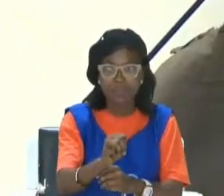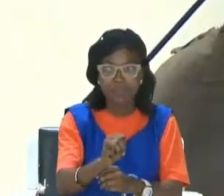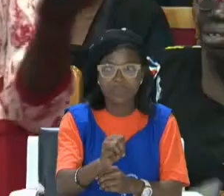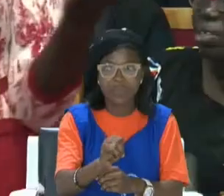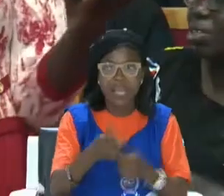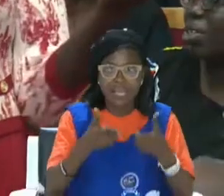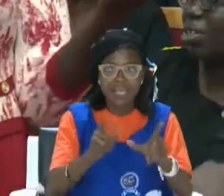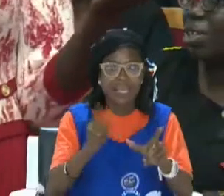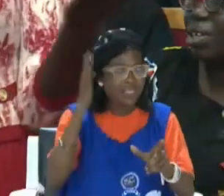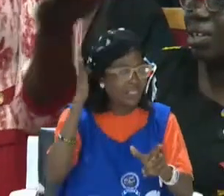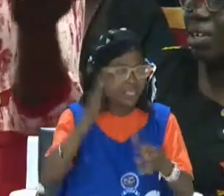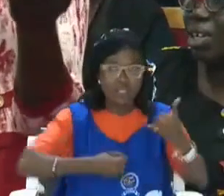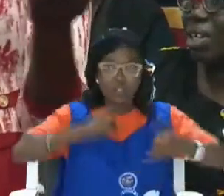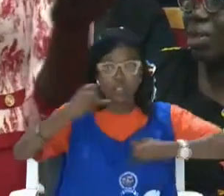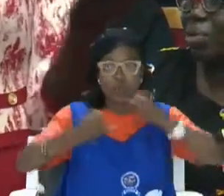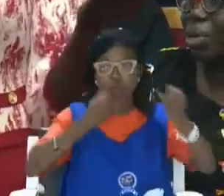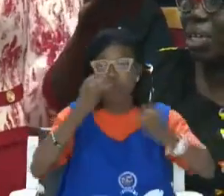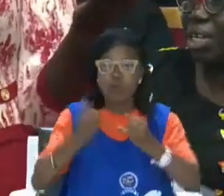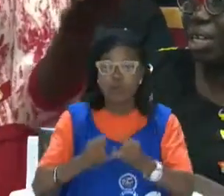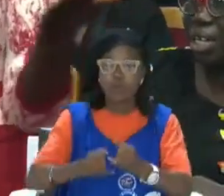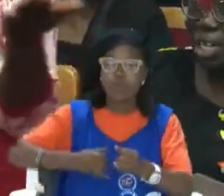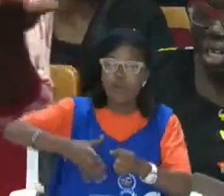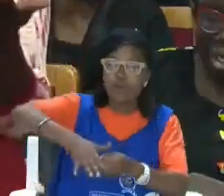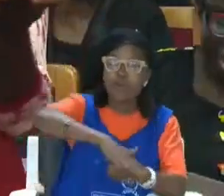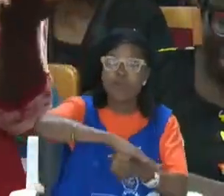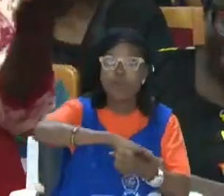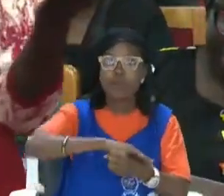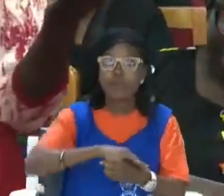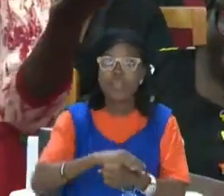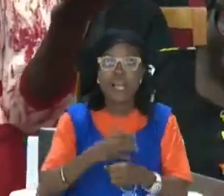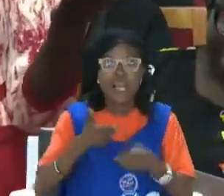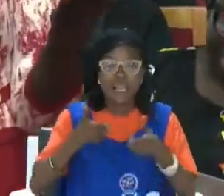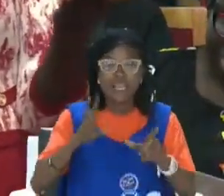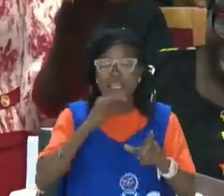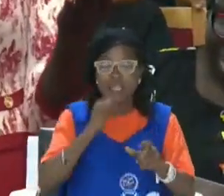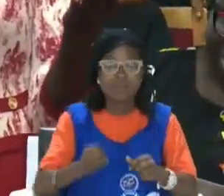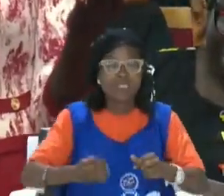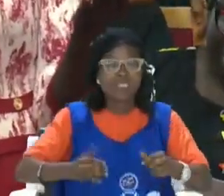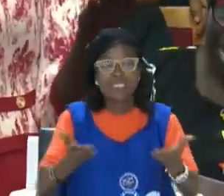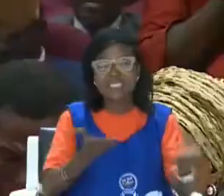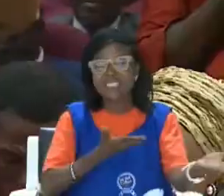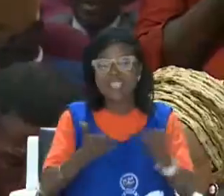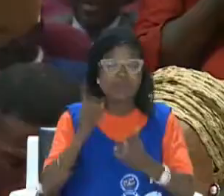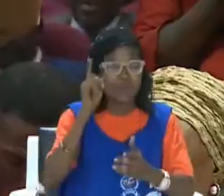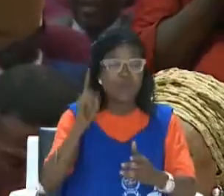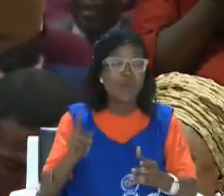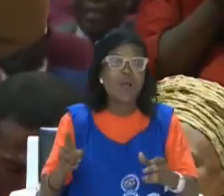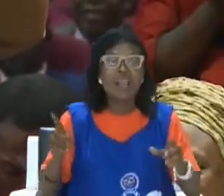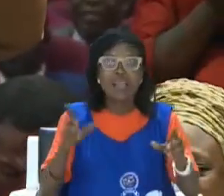Let their joy overflow. And let them serve you like nobody else.